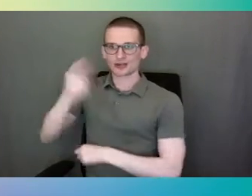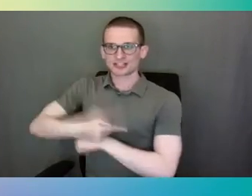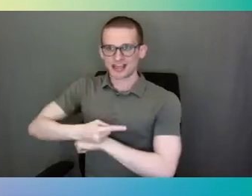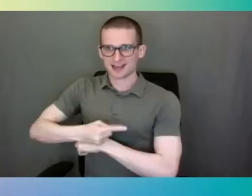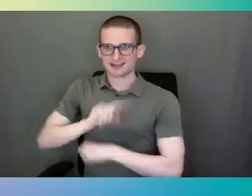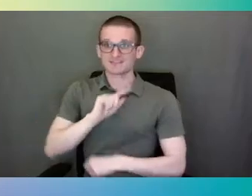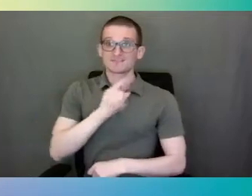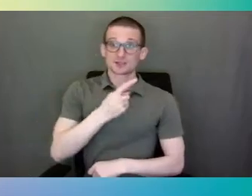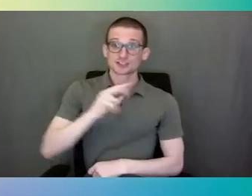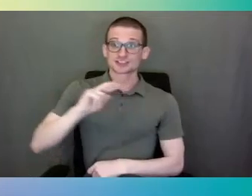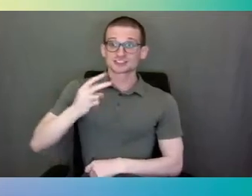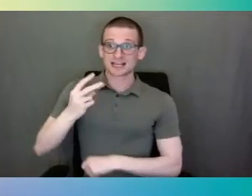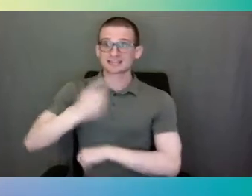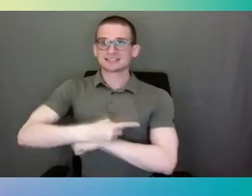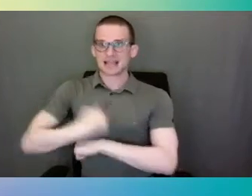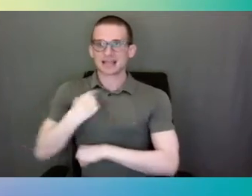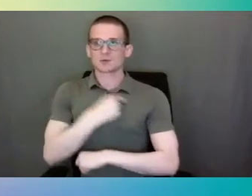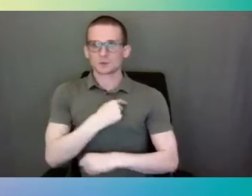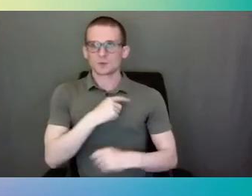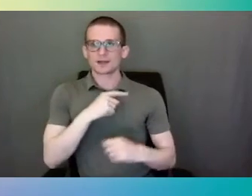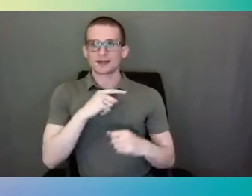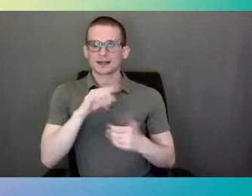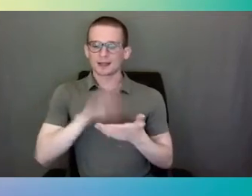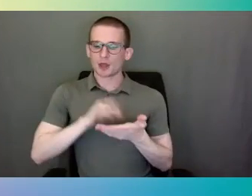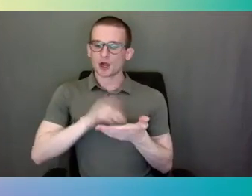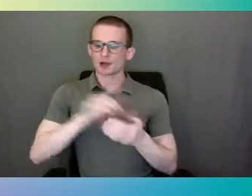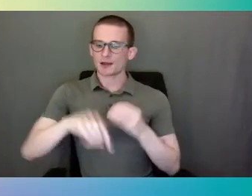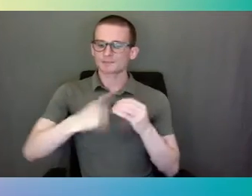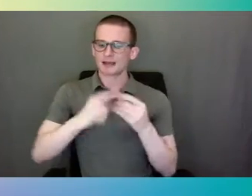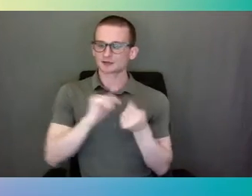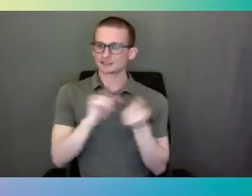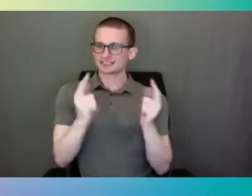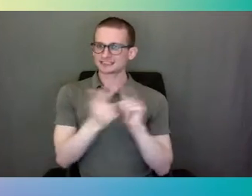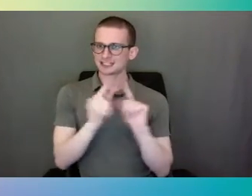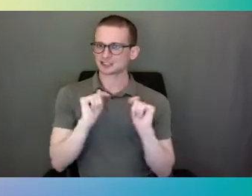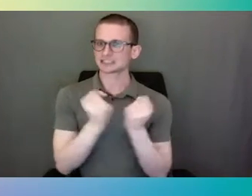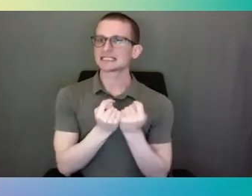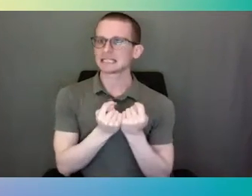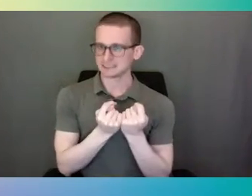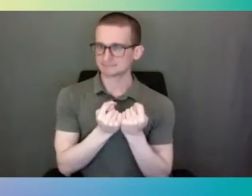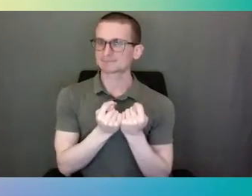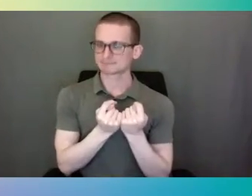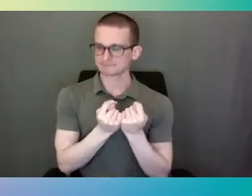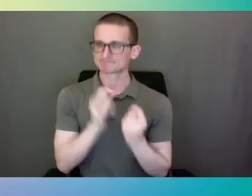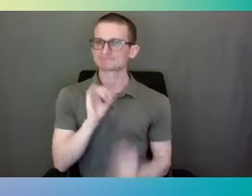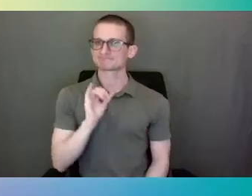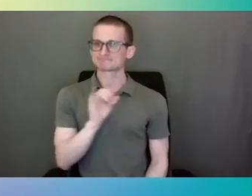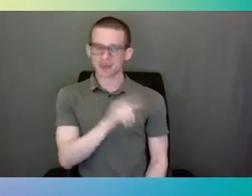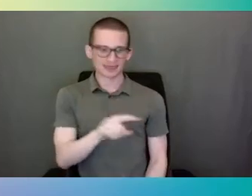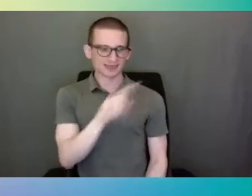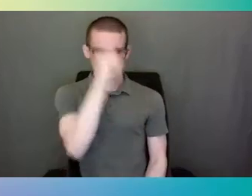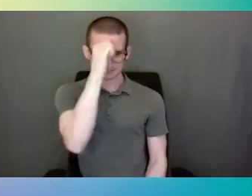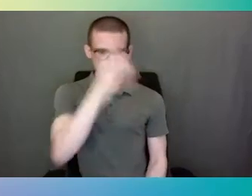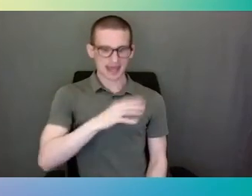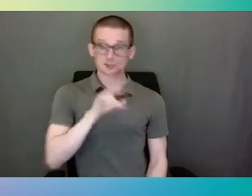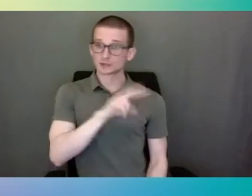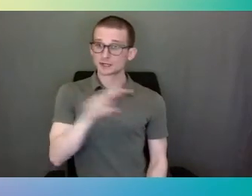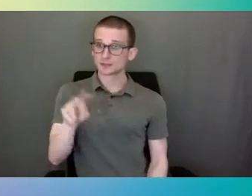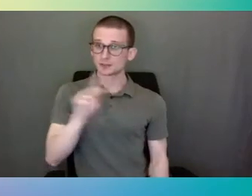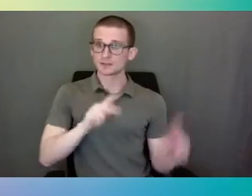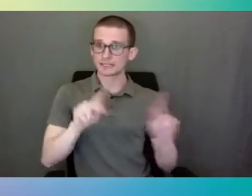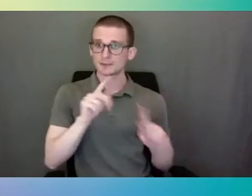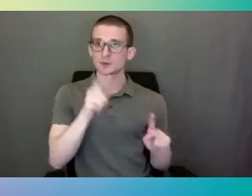know the translation team intimately. These were godly men. These 22 men who translated the